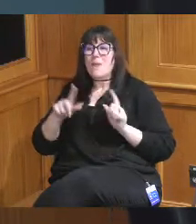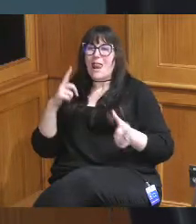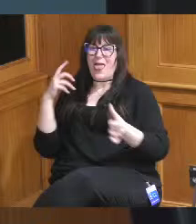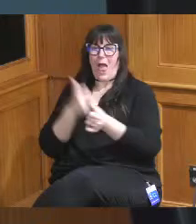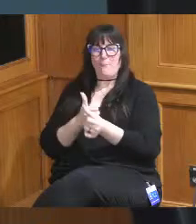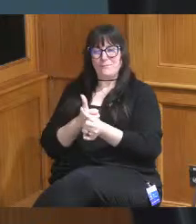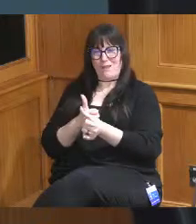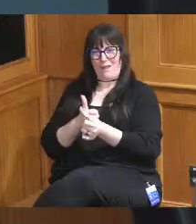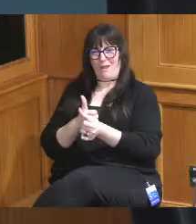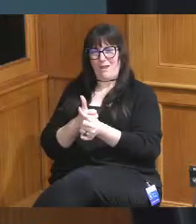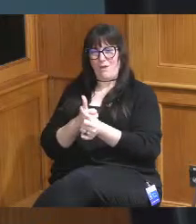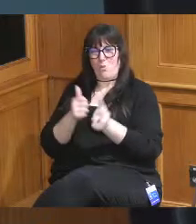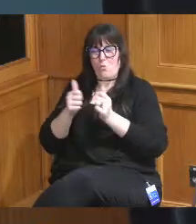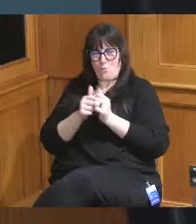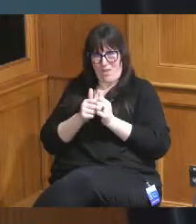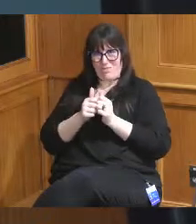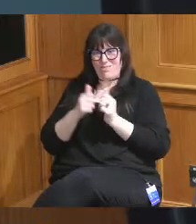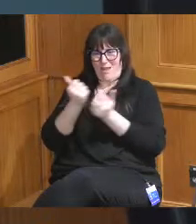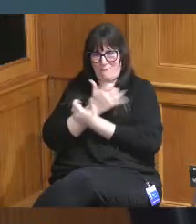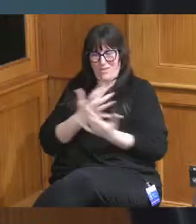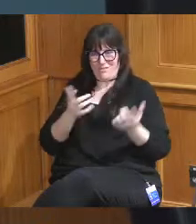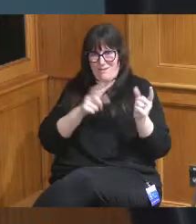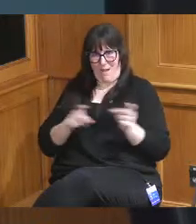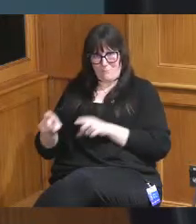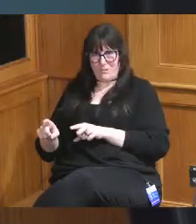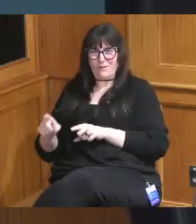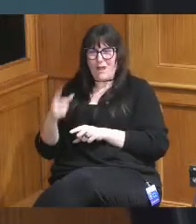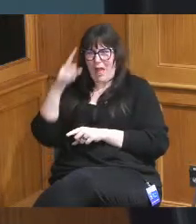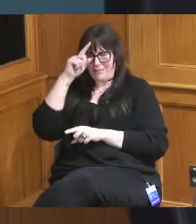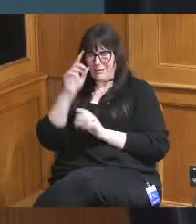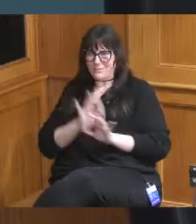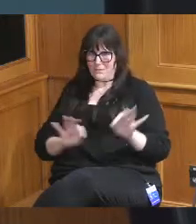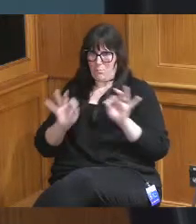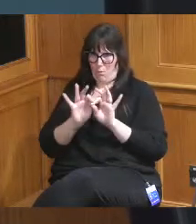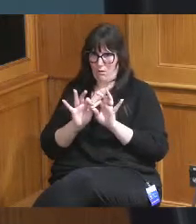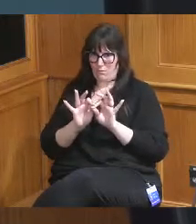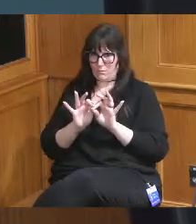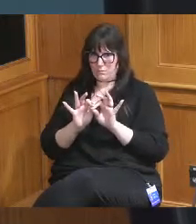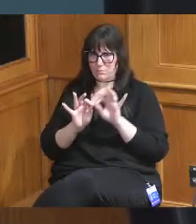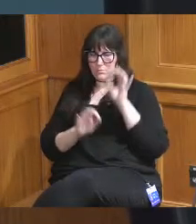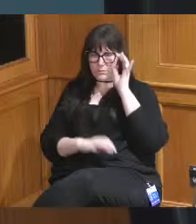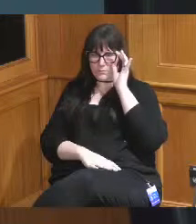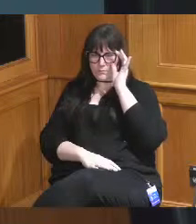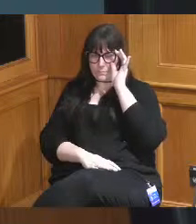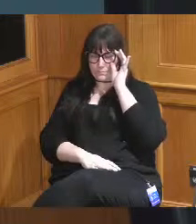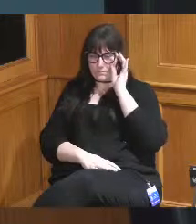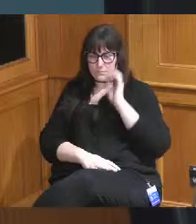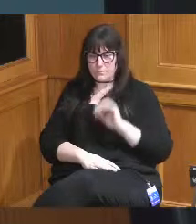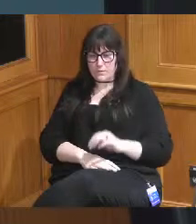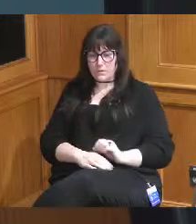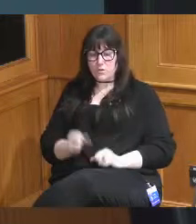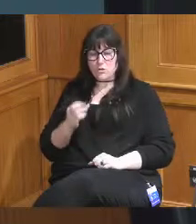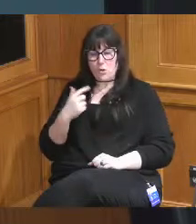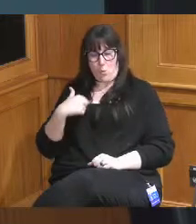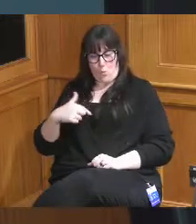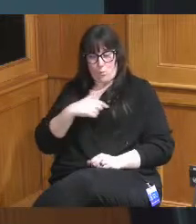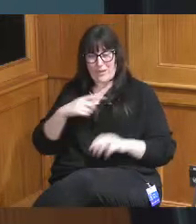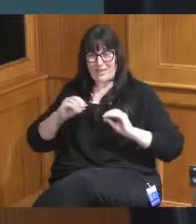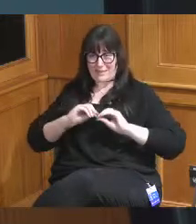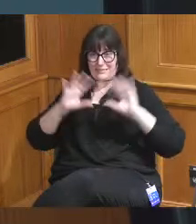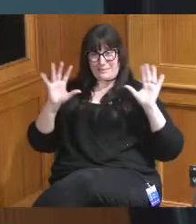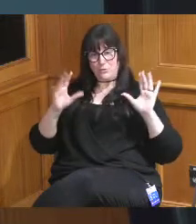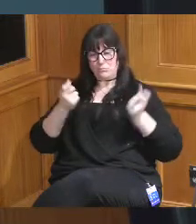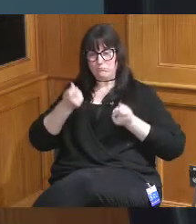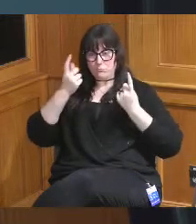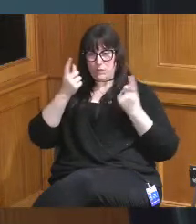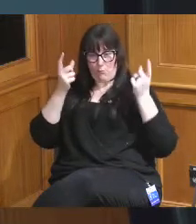from Evendale, from the sheriff's office, from Lincoln Heights, from the prosecutor's office, just so not only do we have a clear understanding of what's going